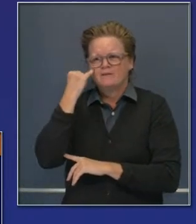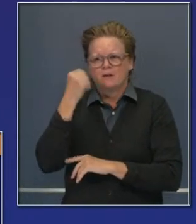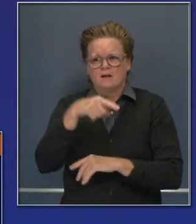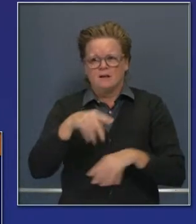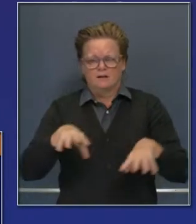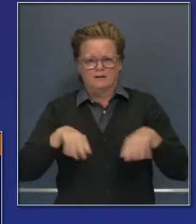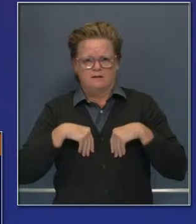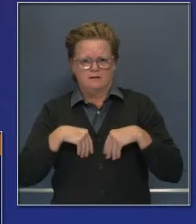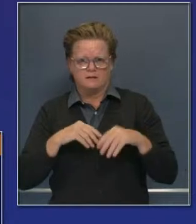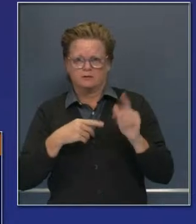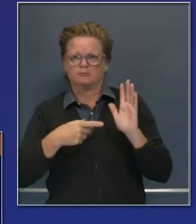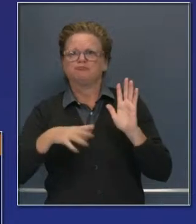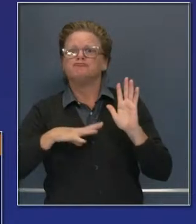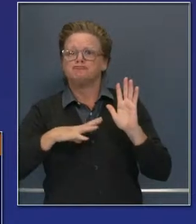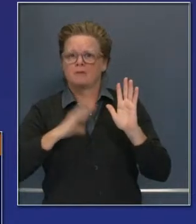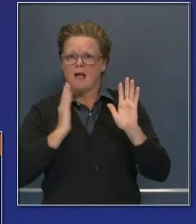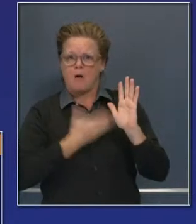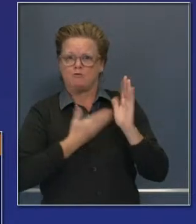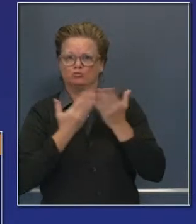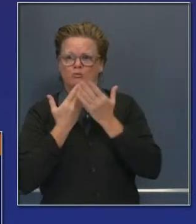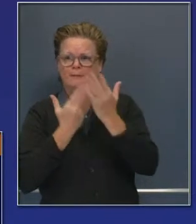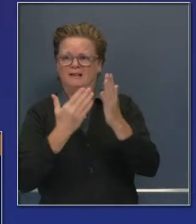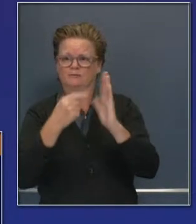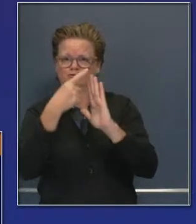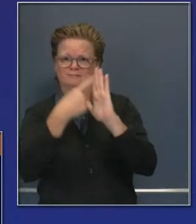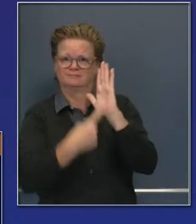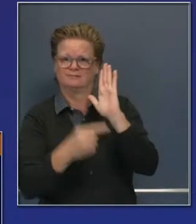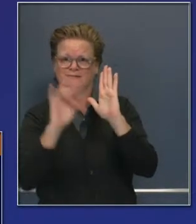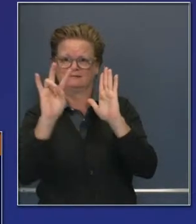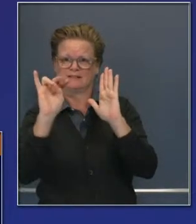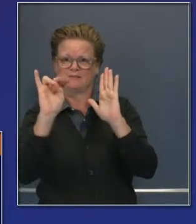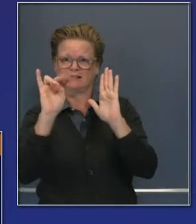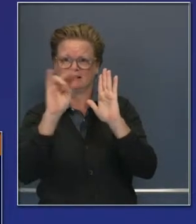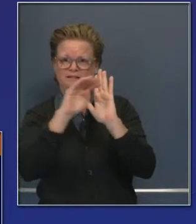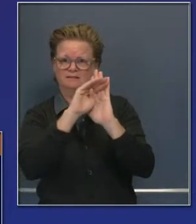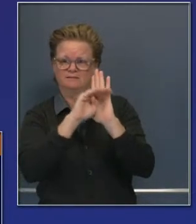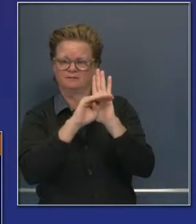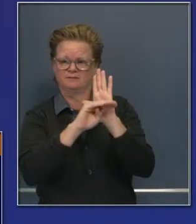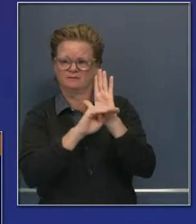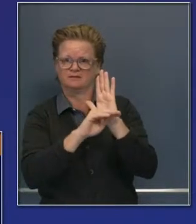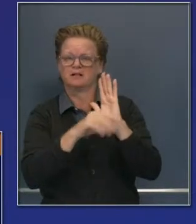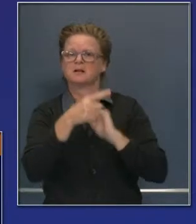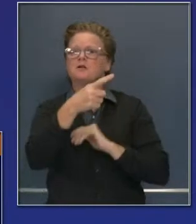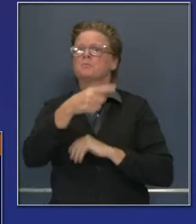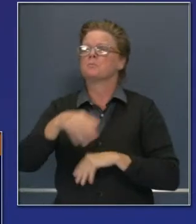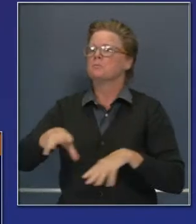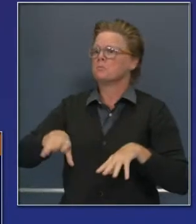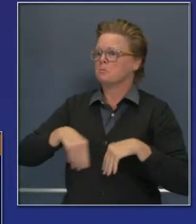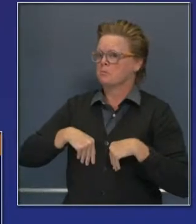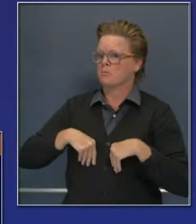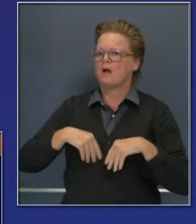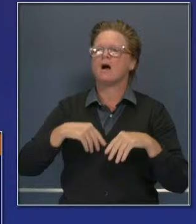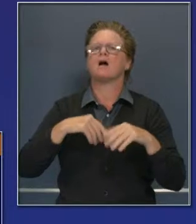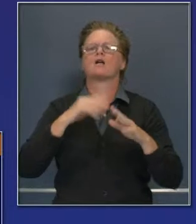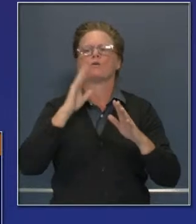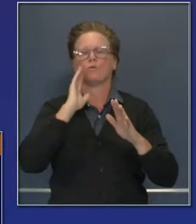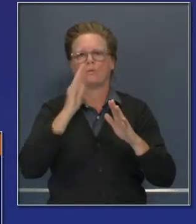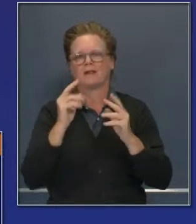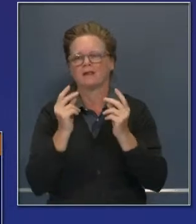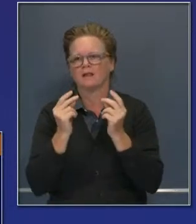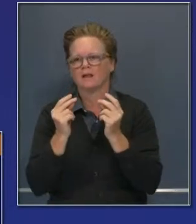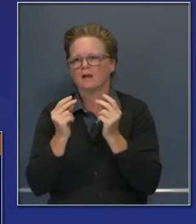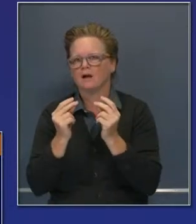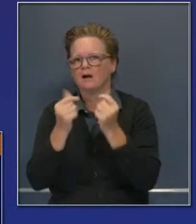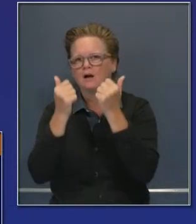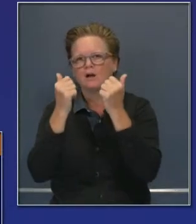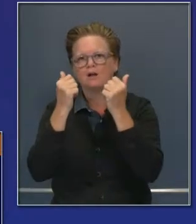be well on their path to creating a first-class user experience, minimizing processing delays,